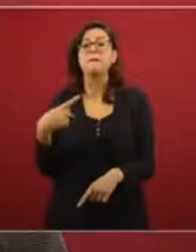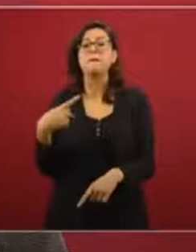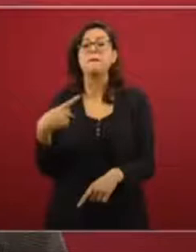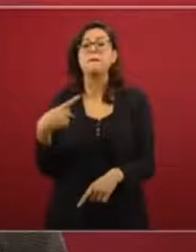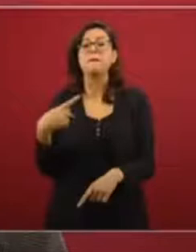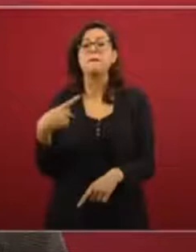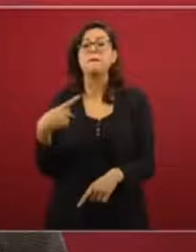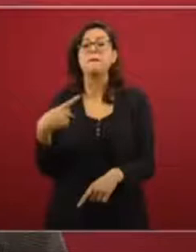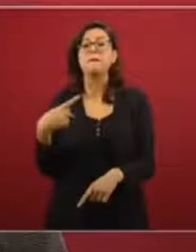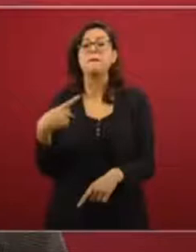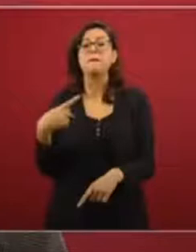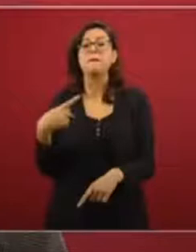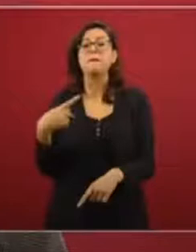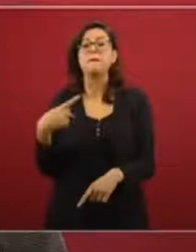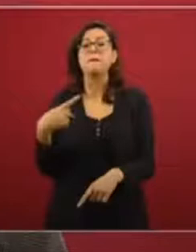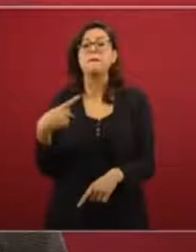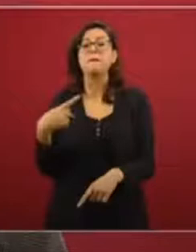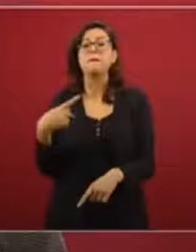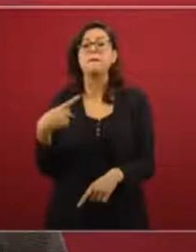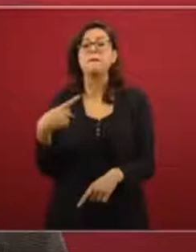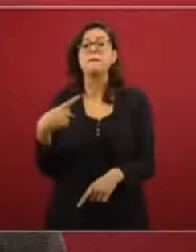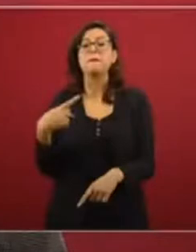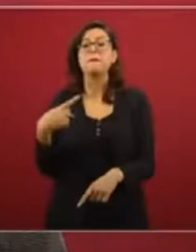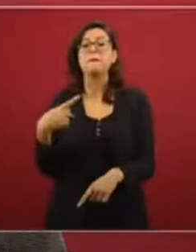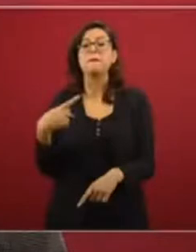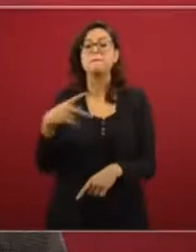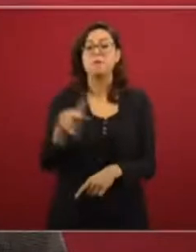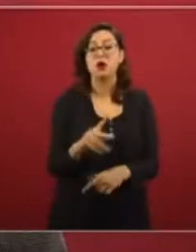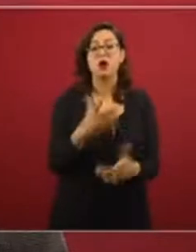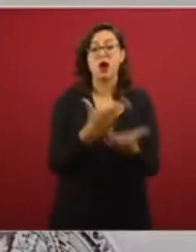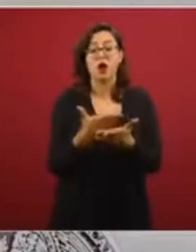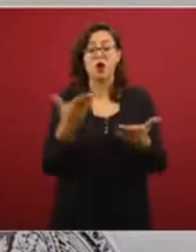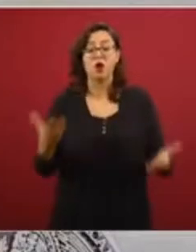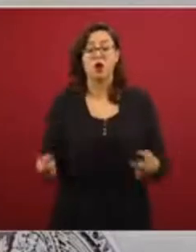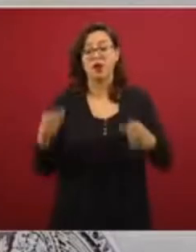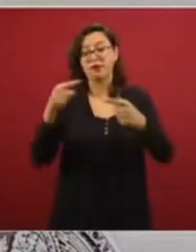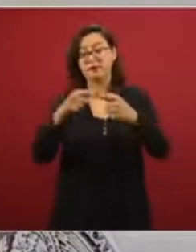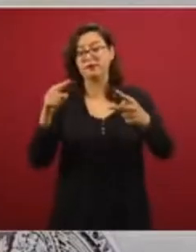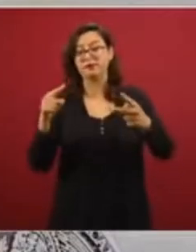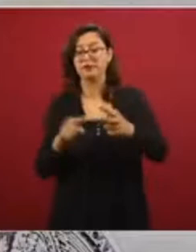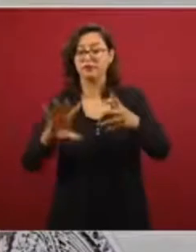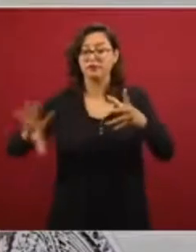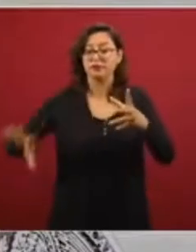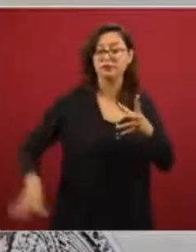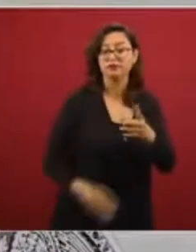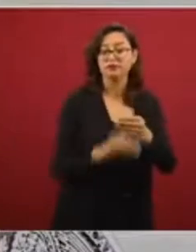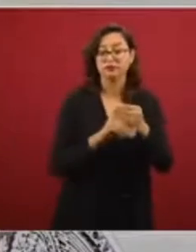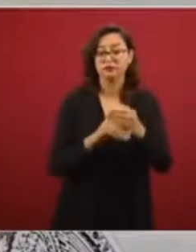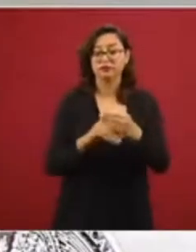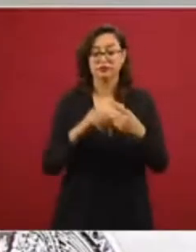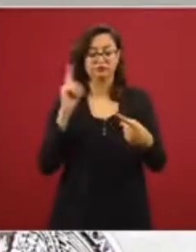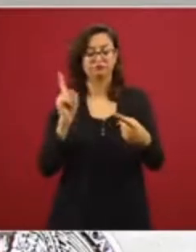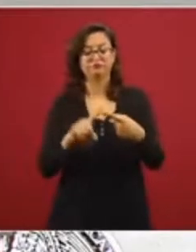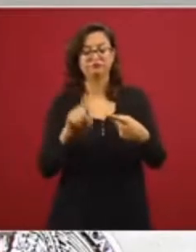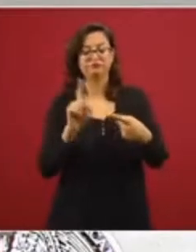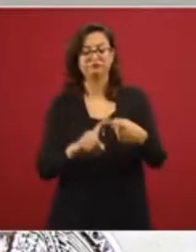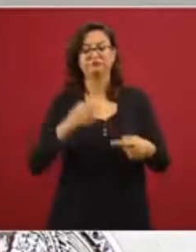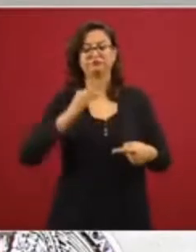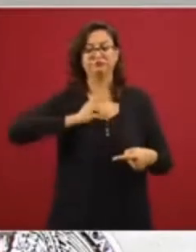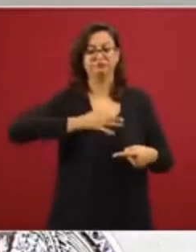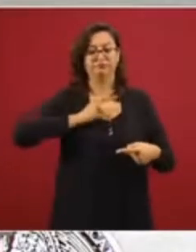well-known things that they've learned so far. El primero, la pandemia nos